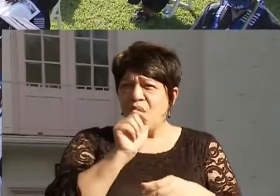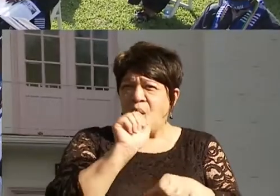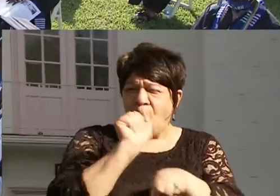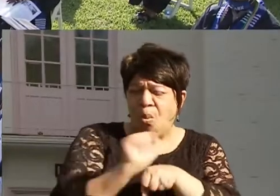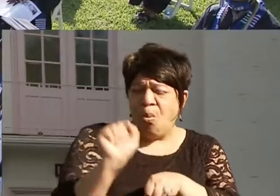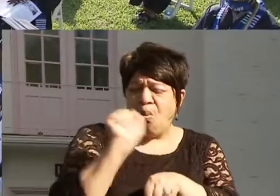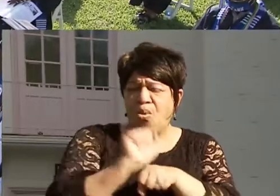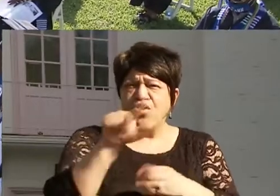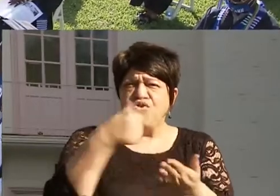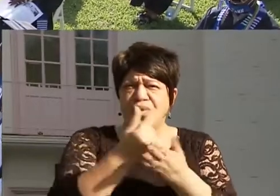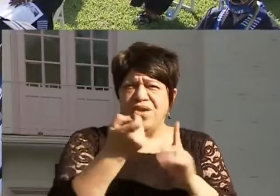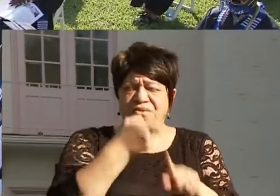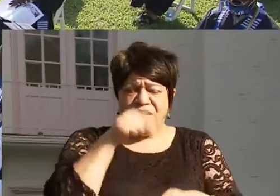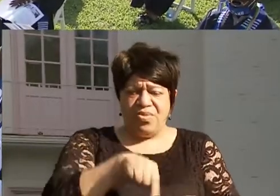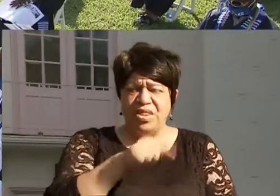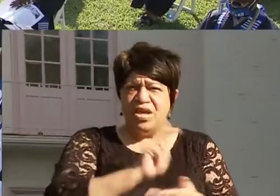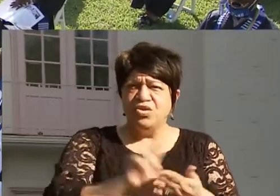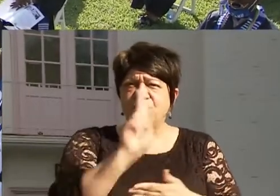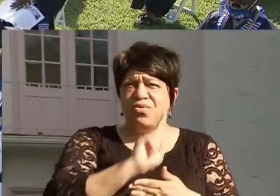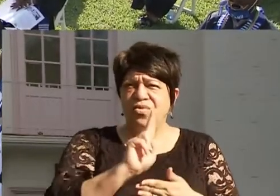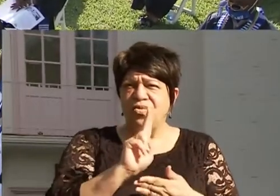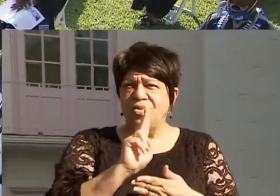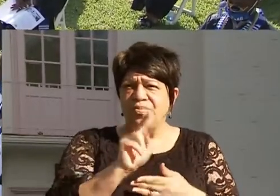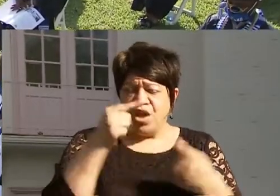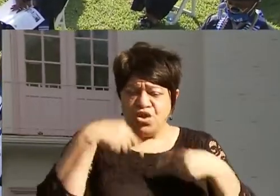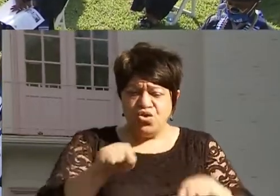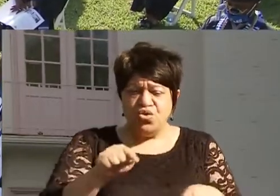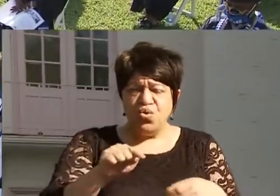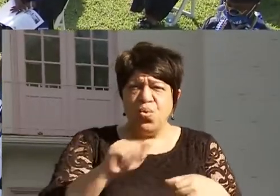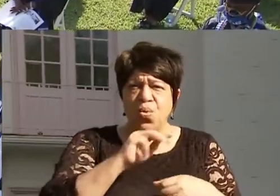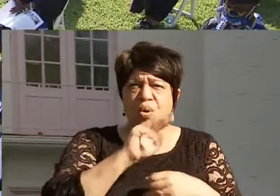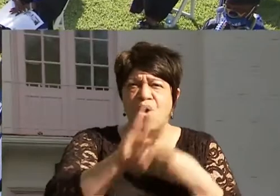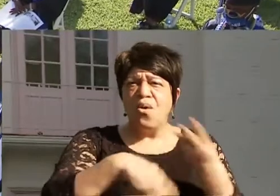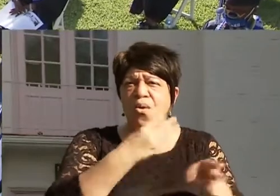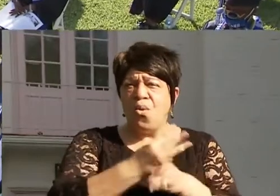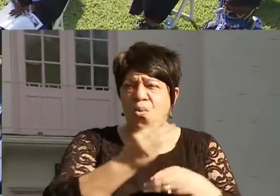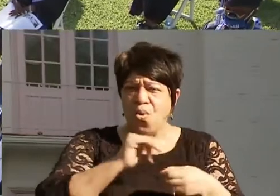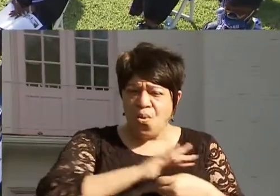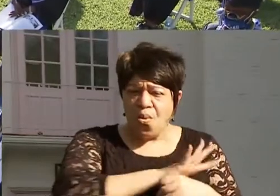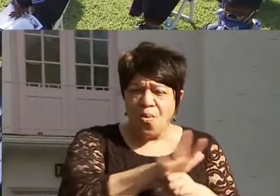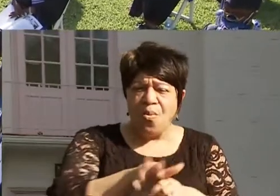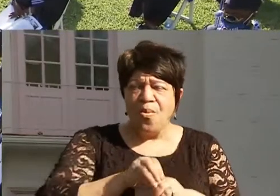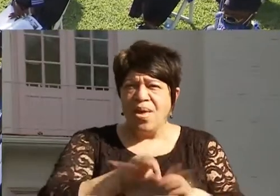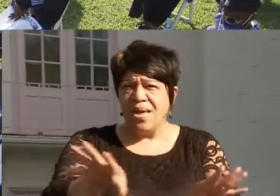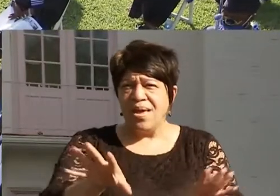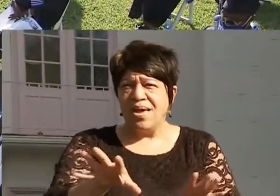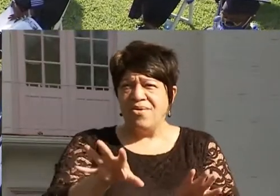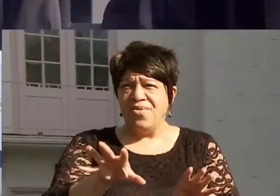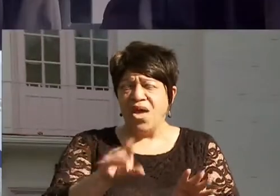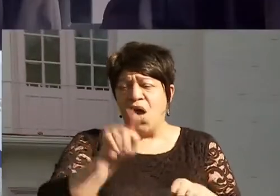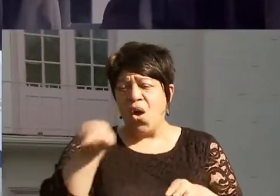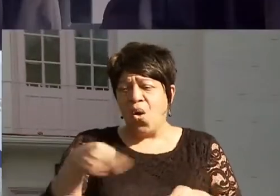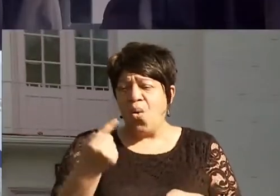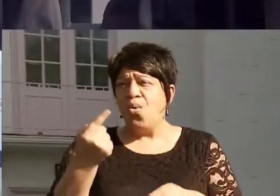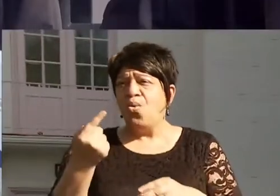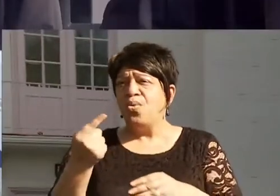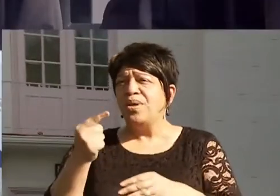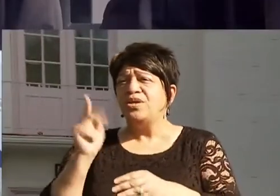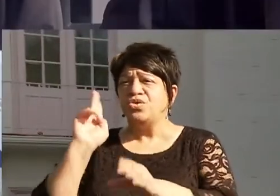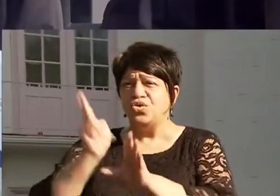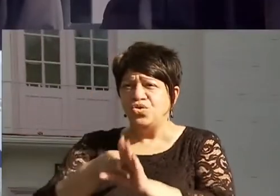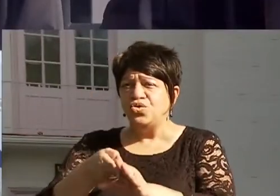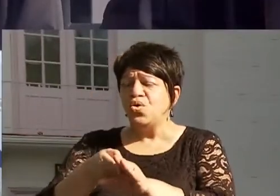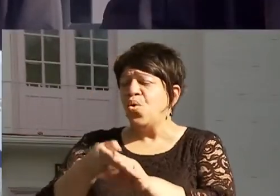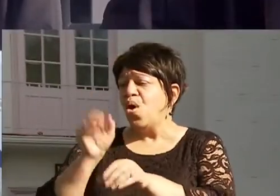this university during a global pandemic only to get into the workforce and just fit